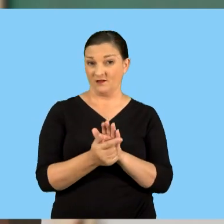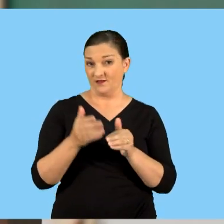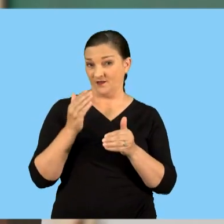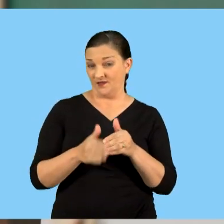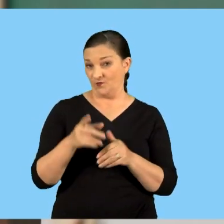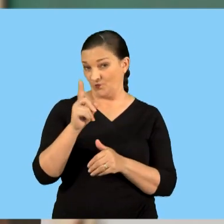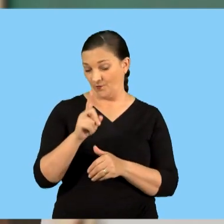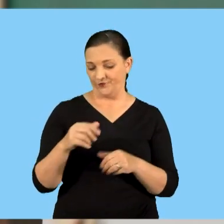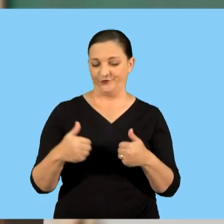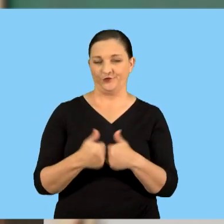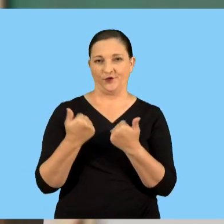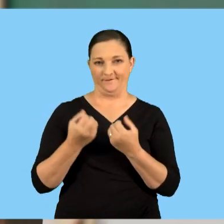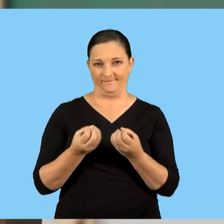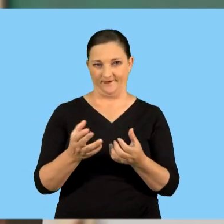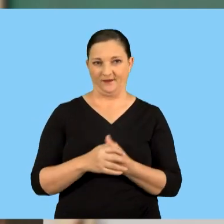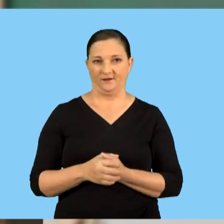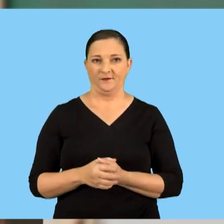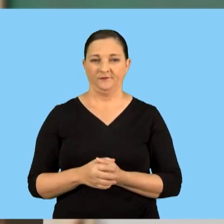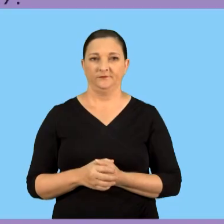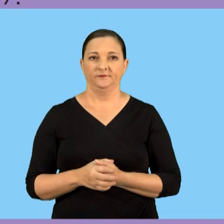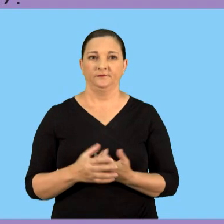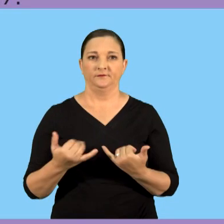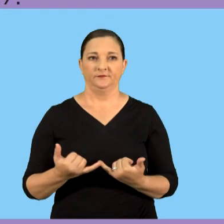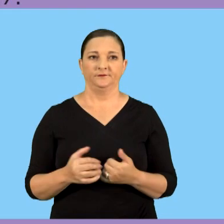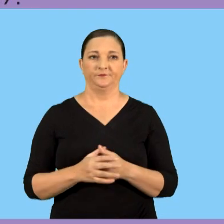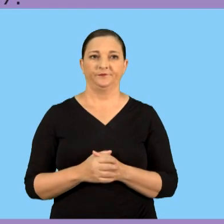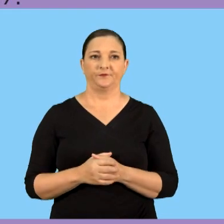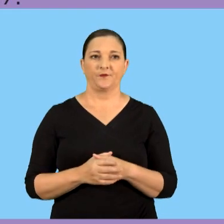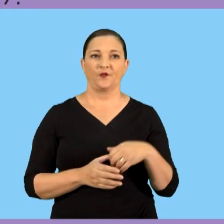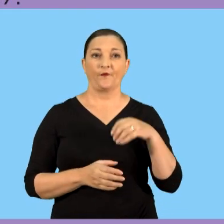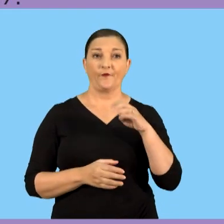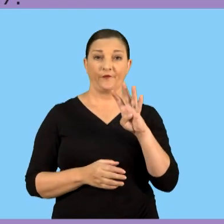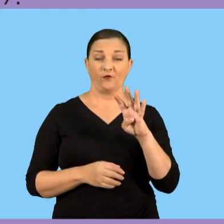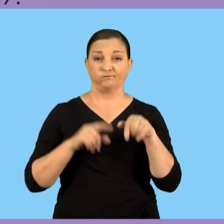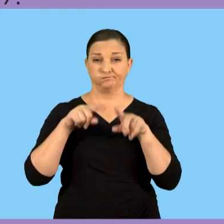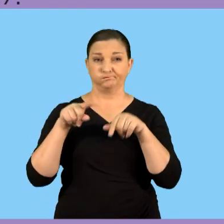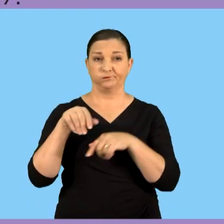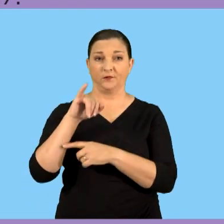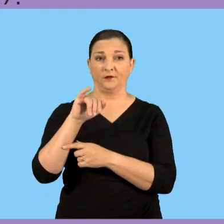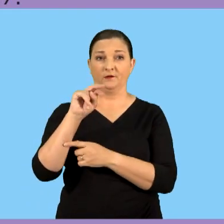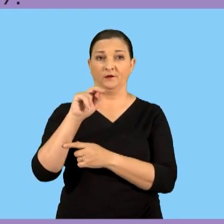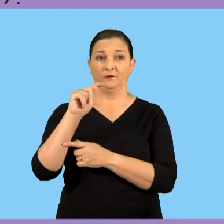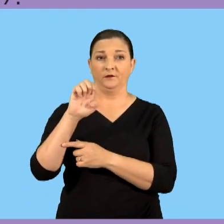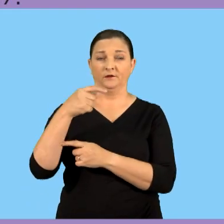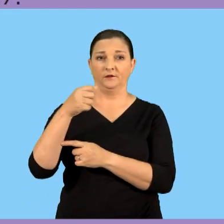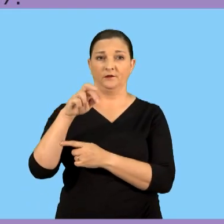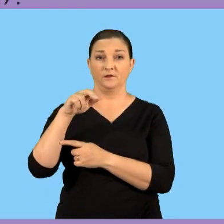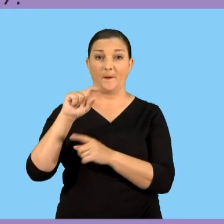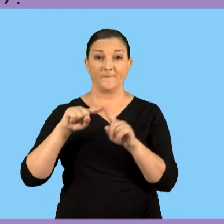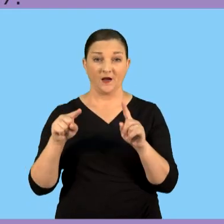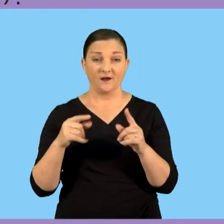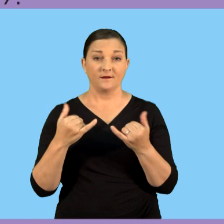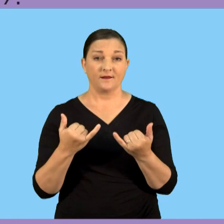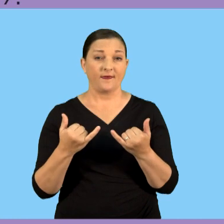Let's end off our lesson with a challenge. So there are 4 different integers. Here